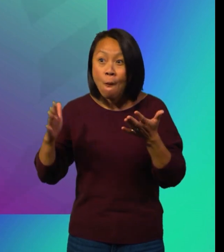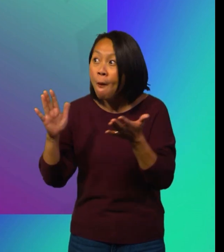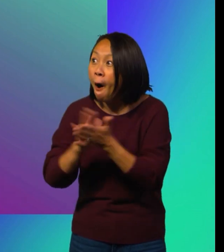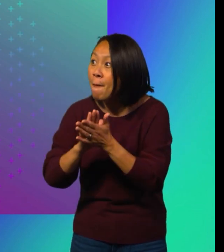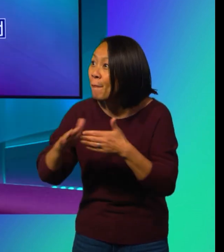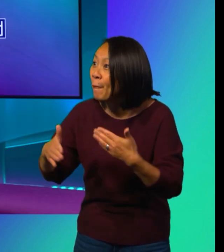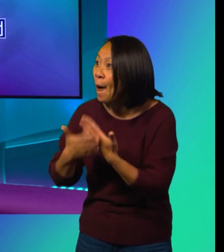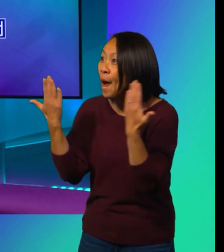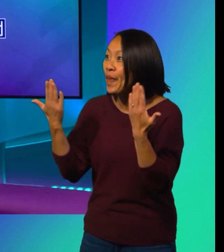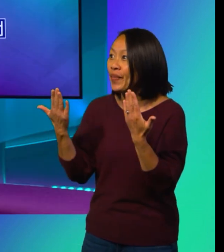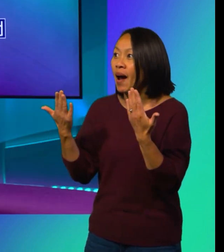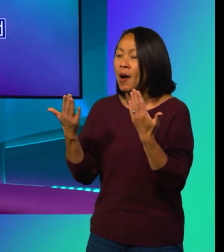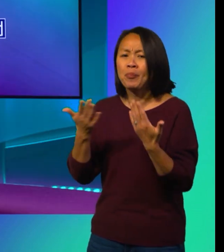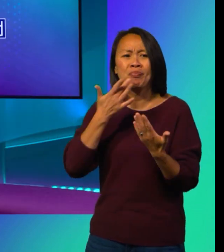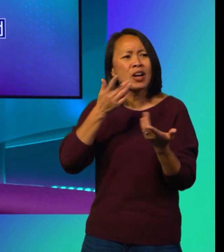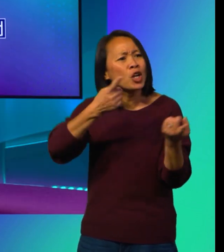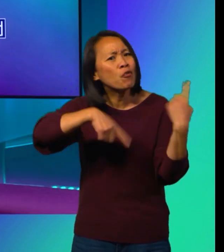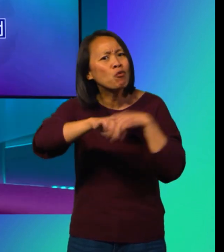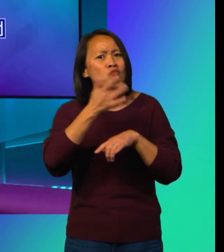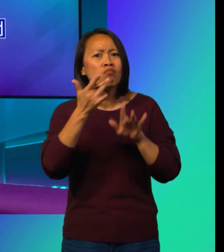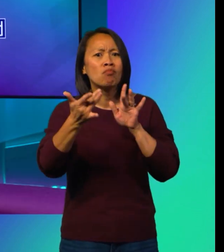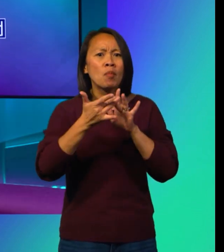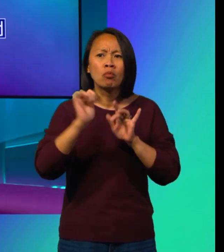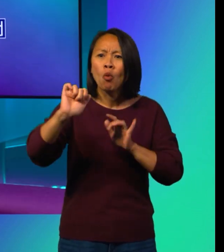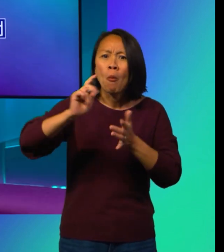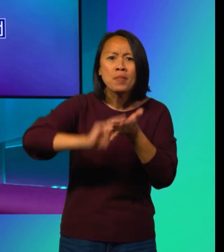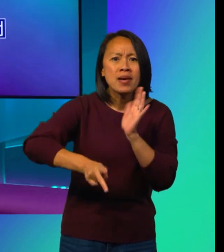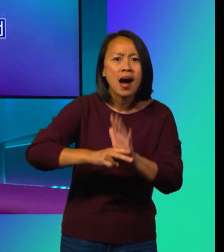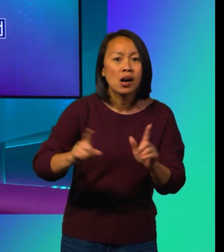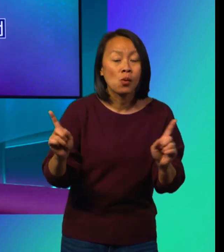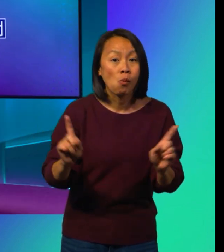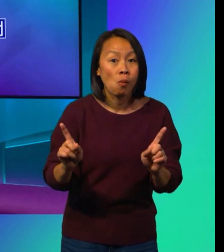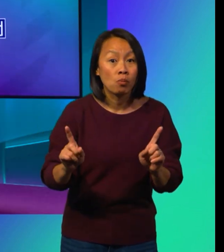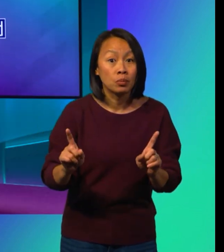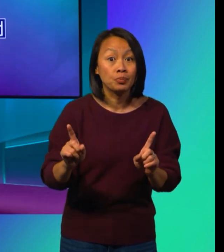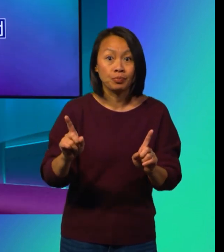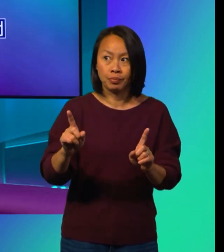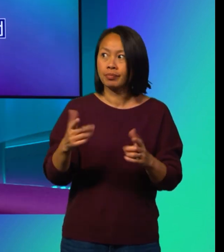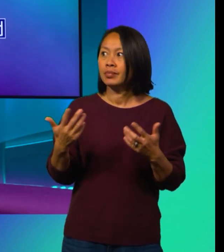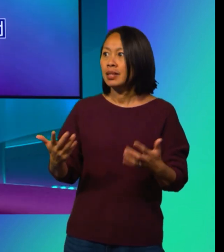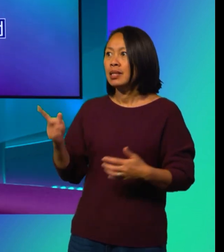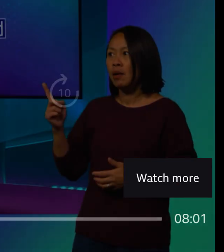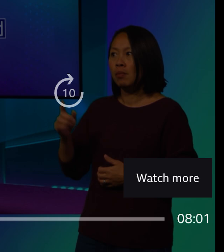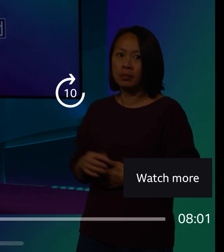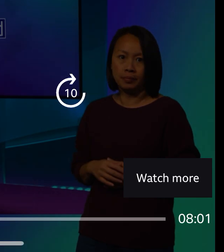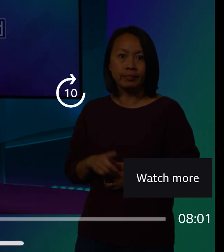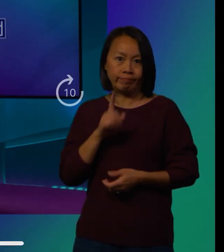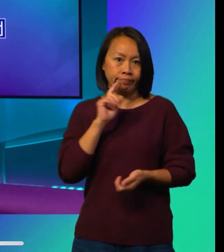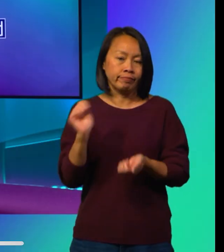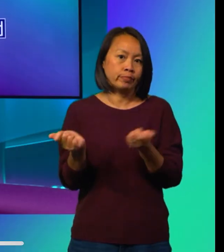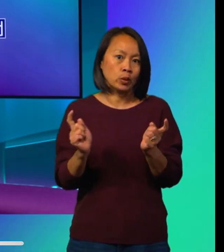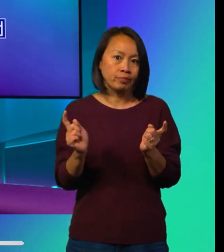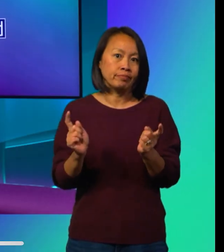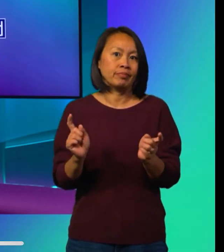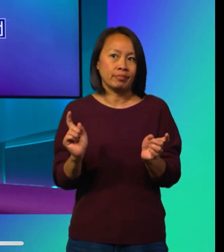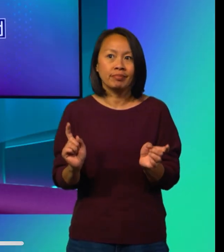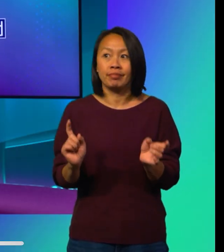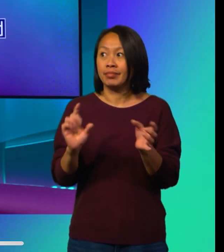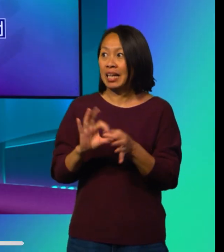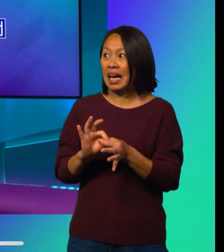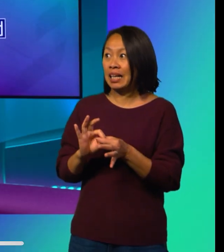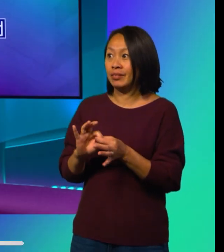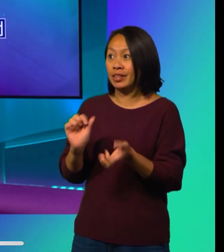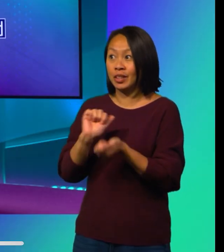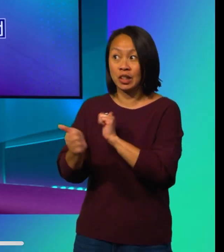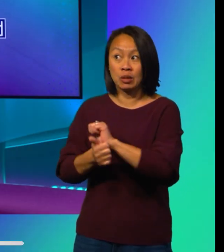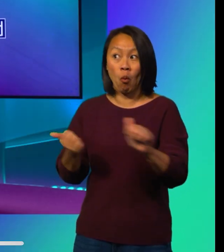you from all of us here at Newsround. And thanks to all of you for getting in touch. Have a brilliant half term. OK, sport now. And